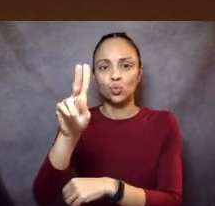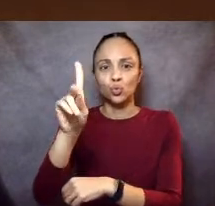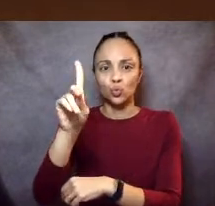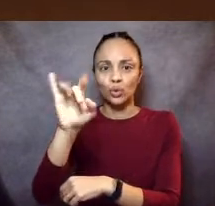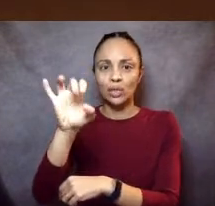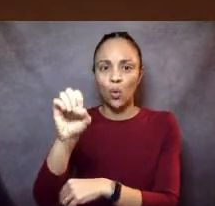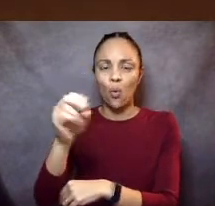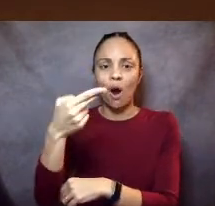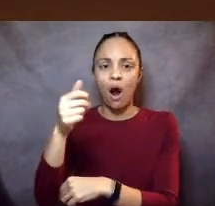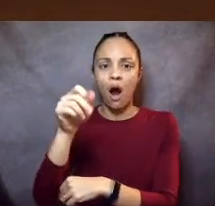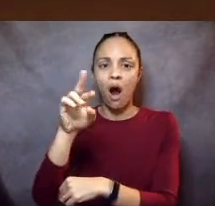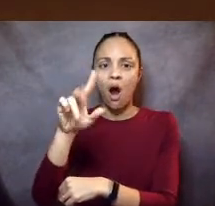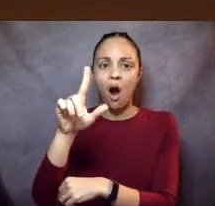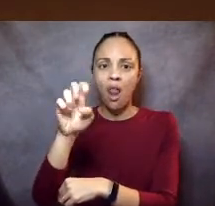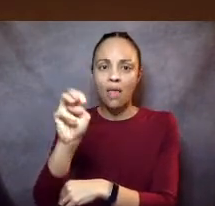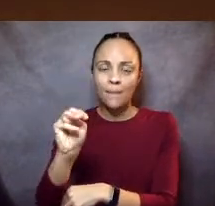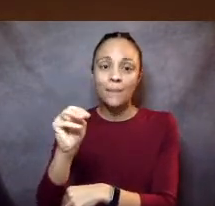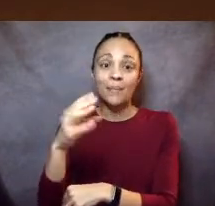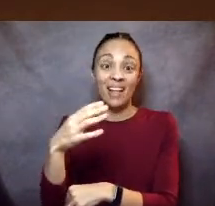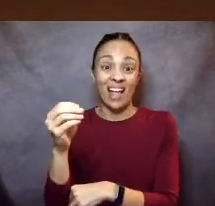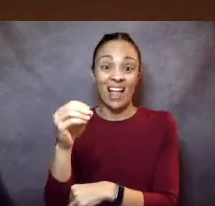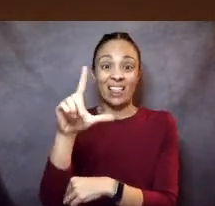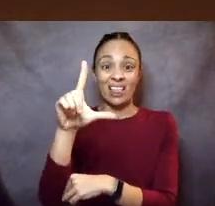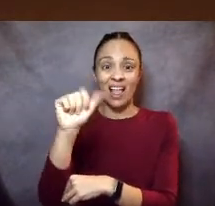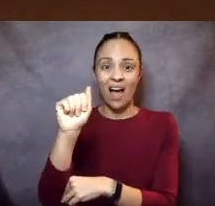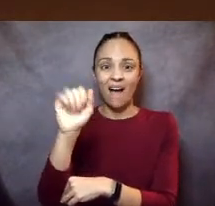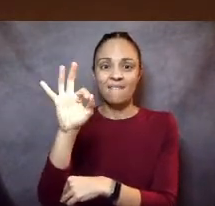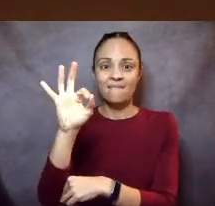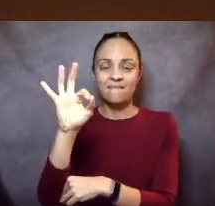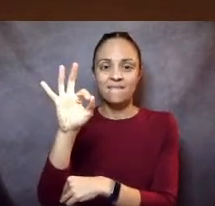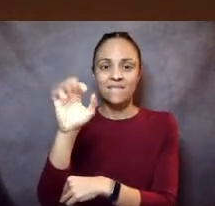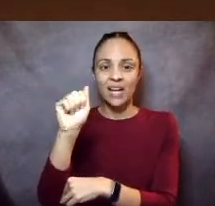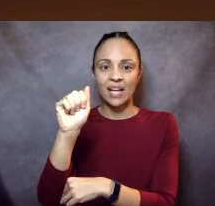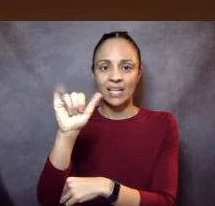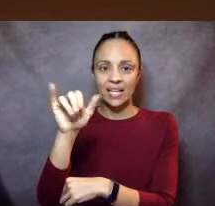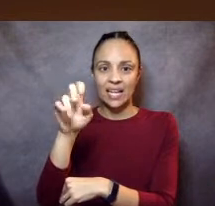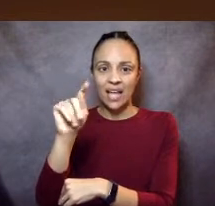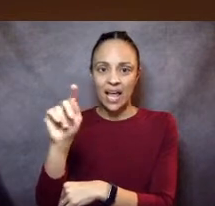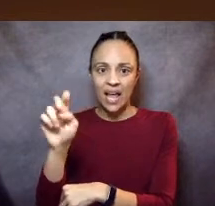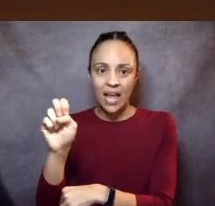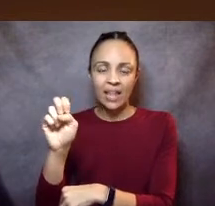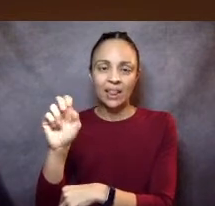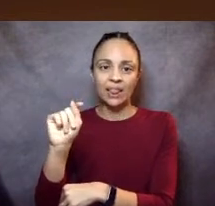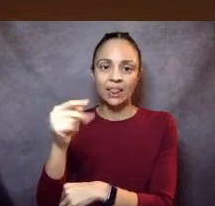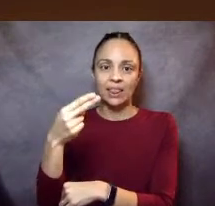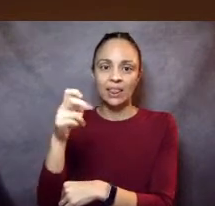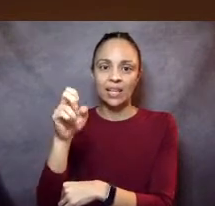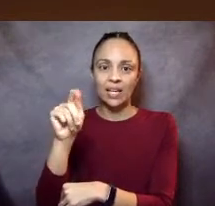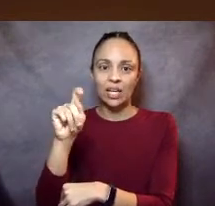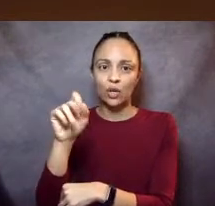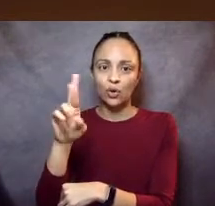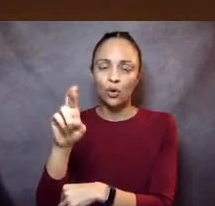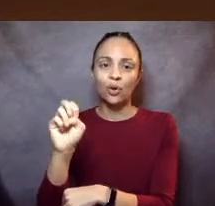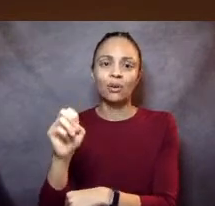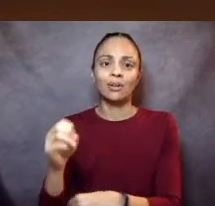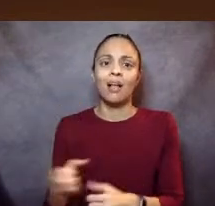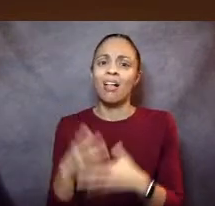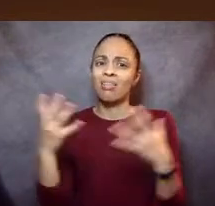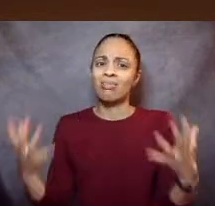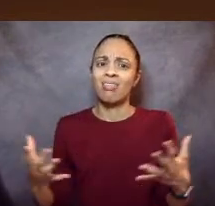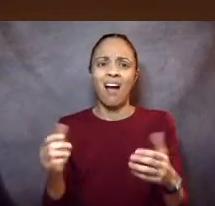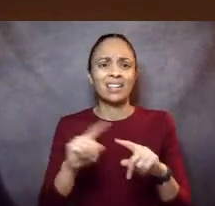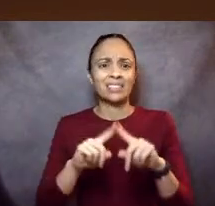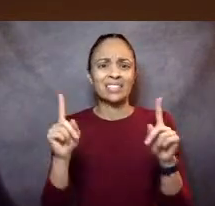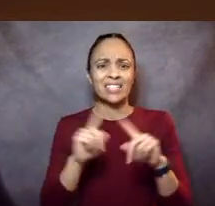Lafayette Theater and for Robert Macbeth and Ed Bullins and for all the actors, directors, and writers who